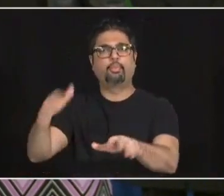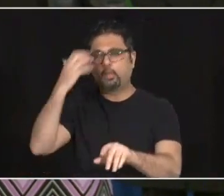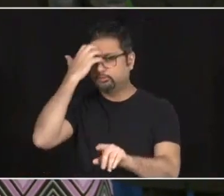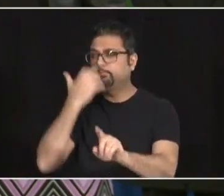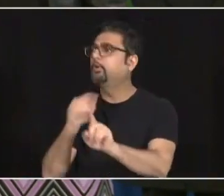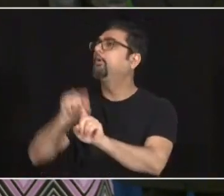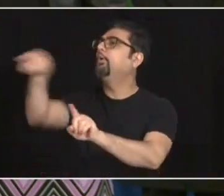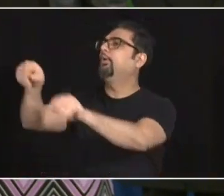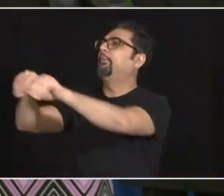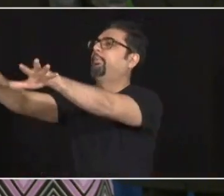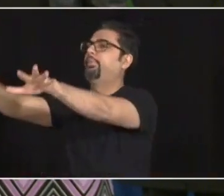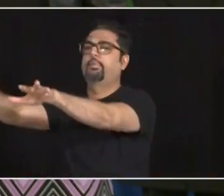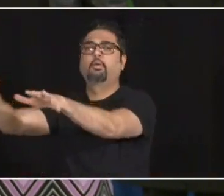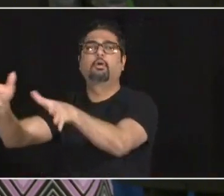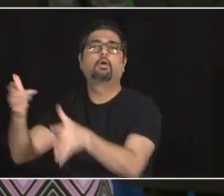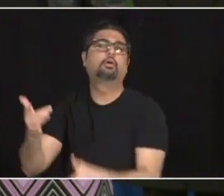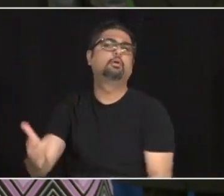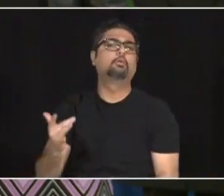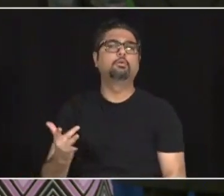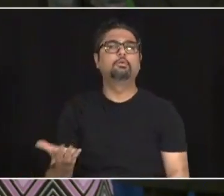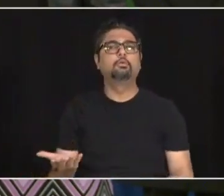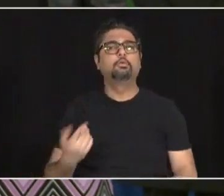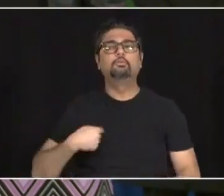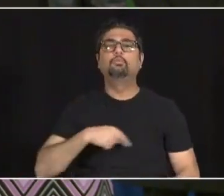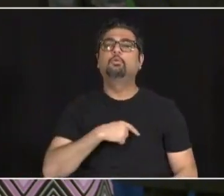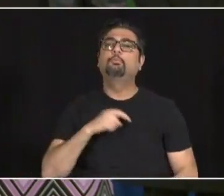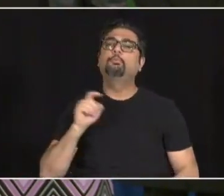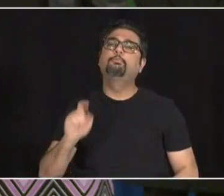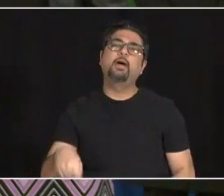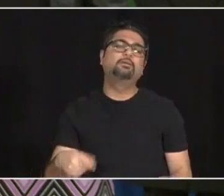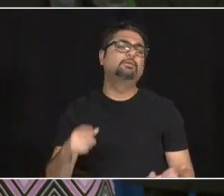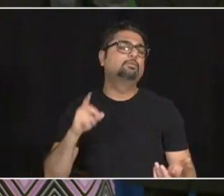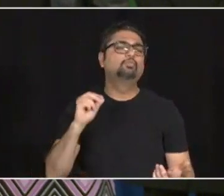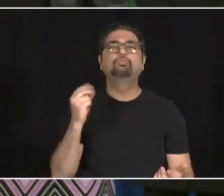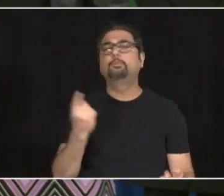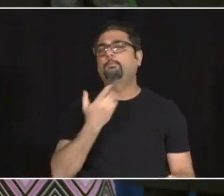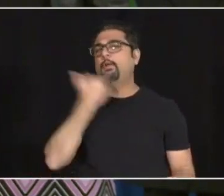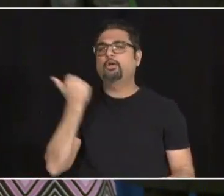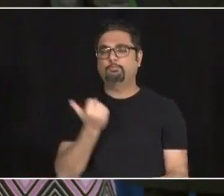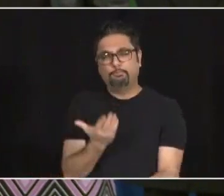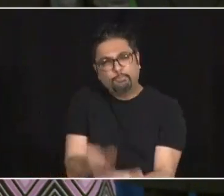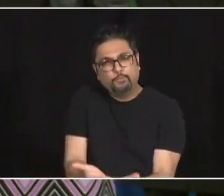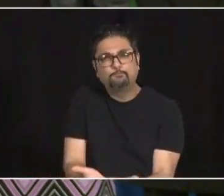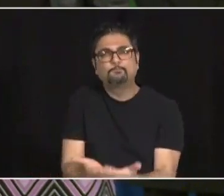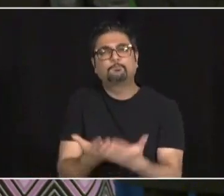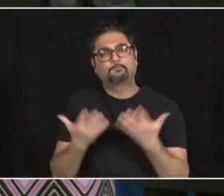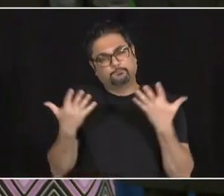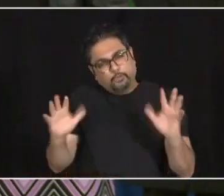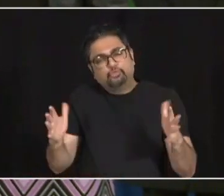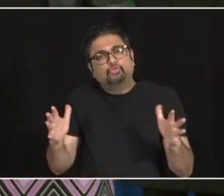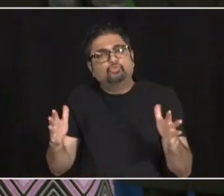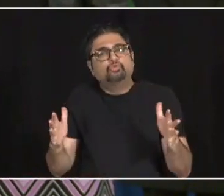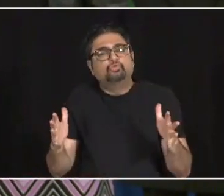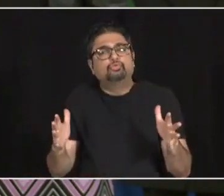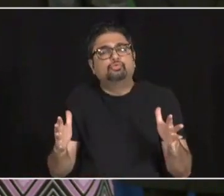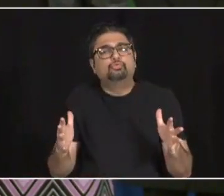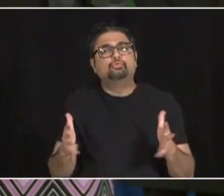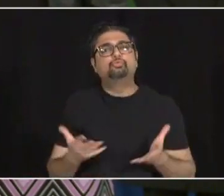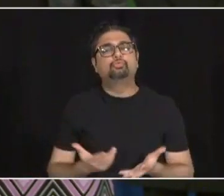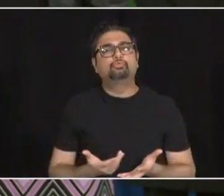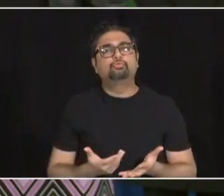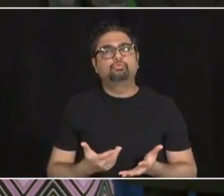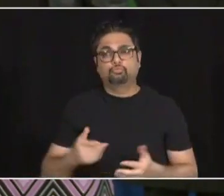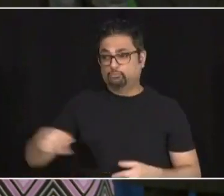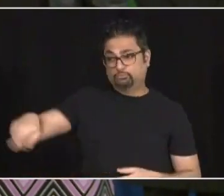We're better than this as a people, as a province. We've proved it. And, you know, then you have these people that